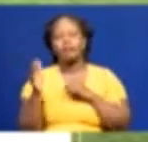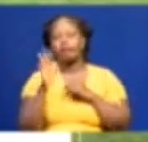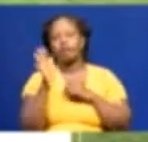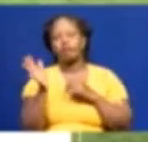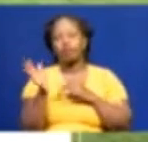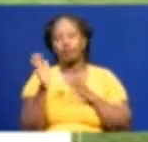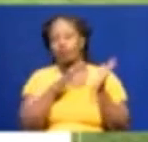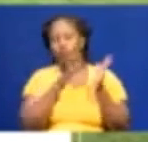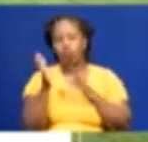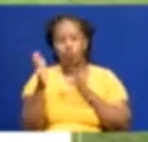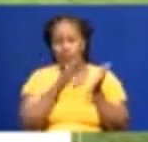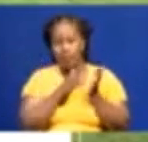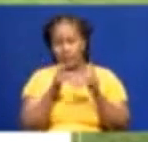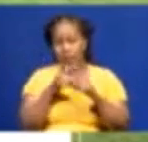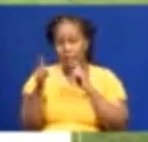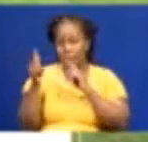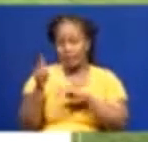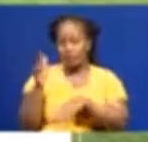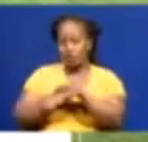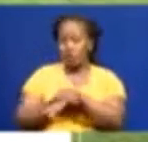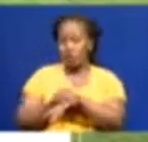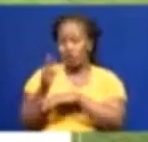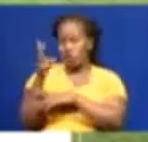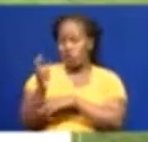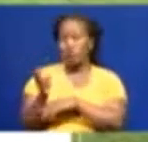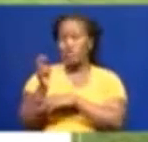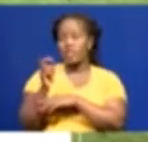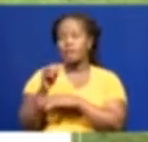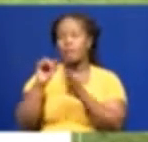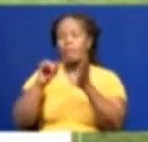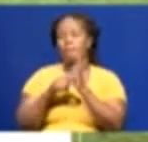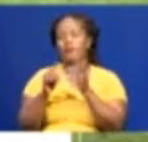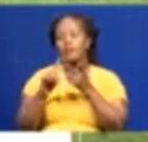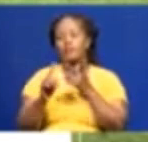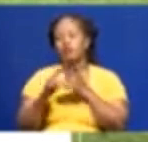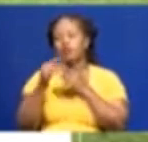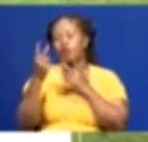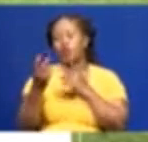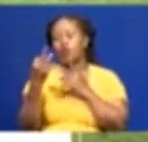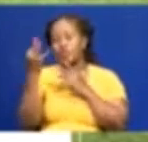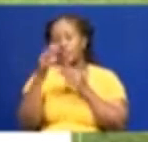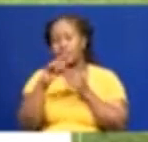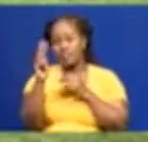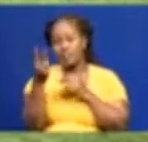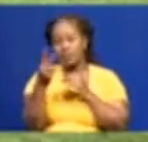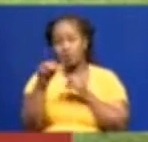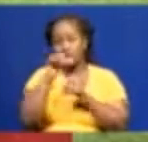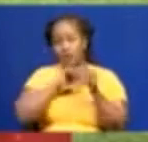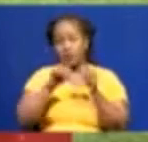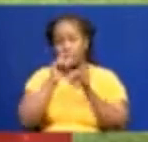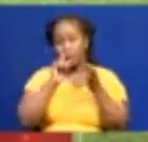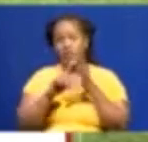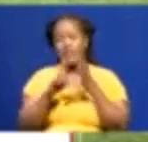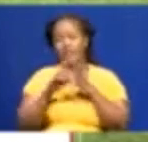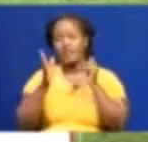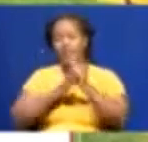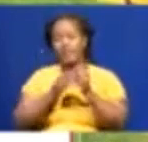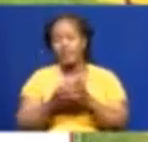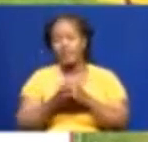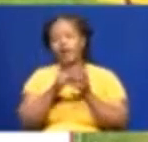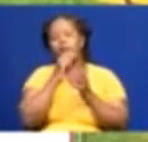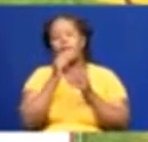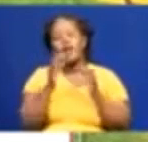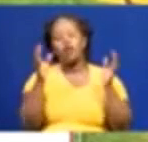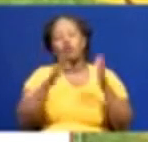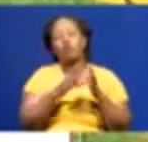Patel managed to score 20 points on the first 9 holes and 23 points on the second 9 holes. The men's category was won by